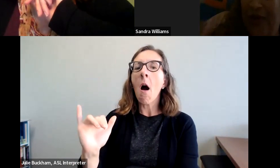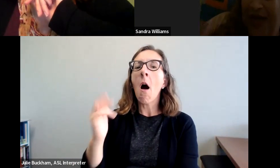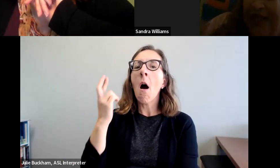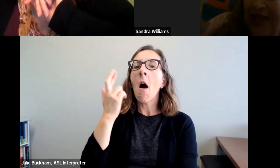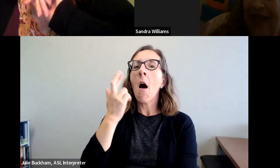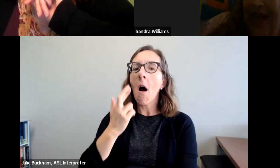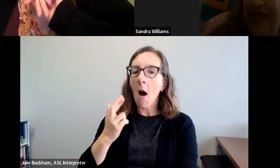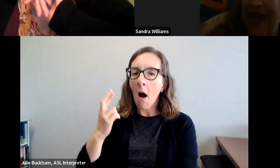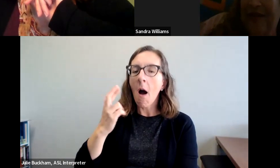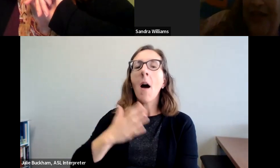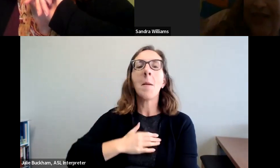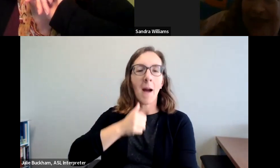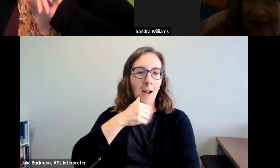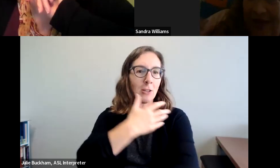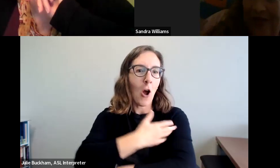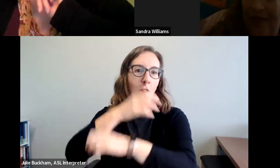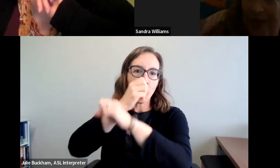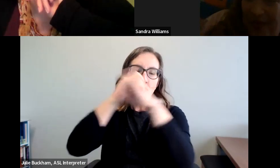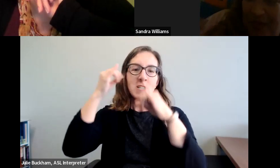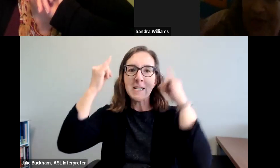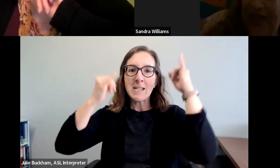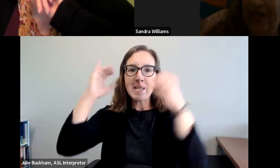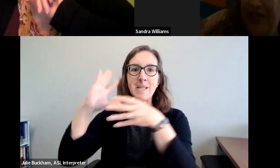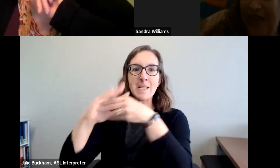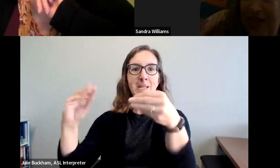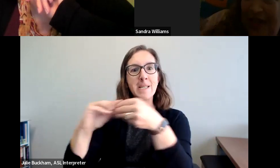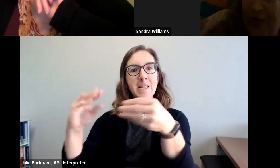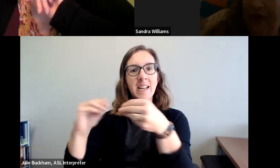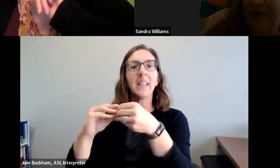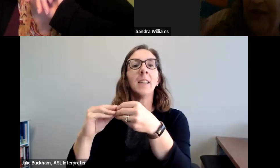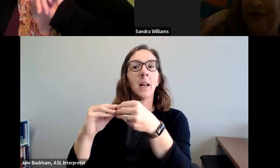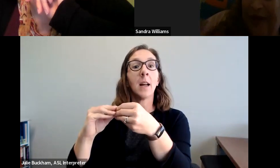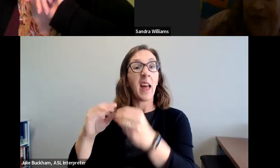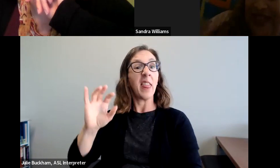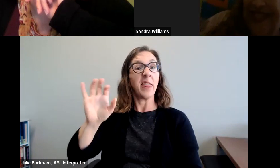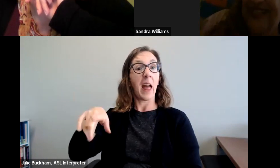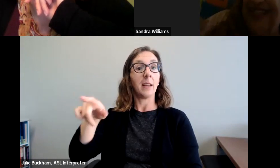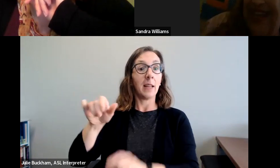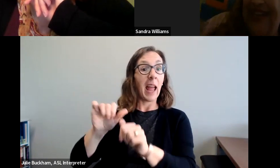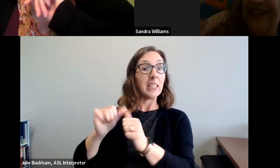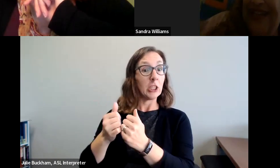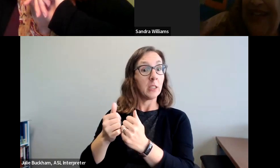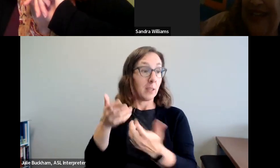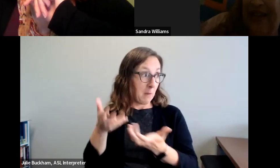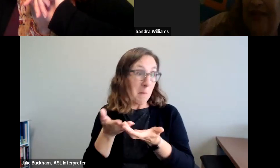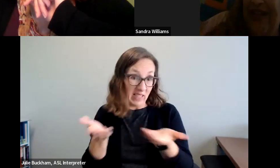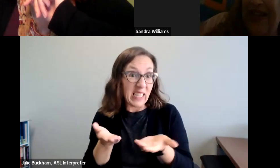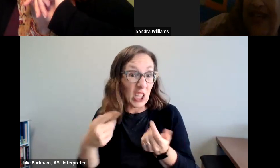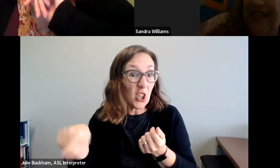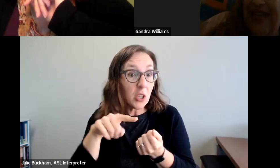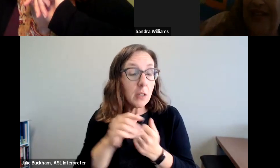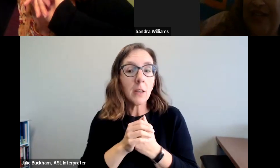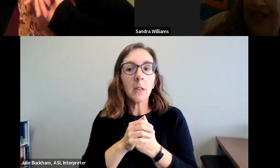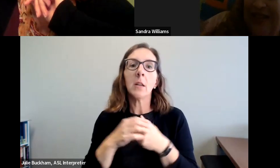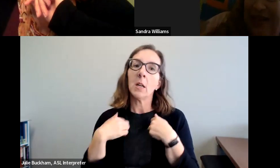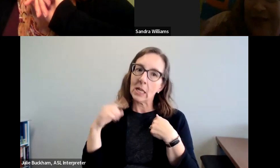gone on. And that was with an agency that's probably represented today. And, you know, and I had